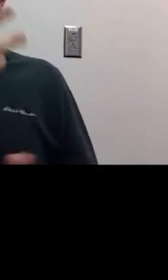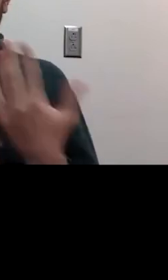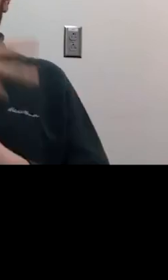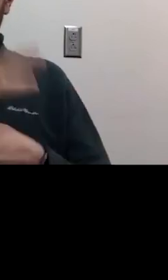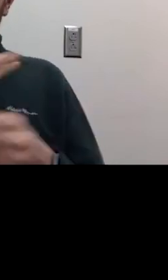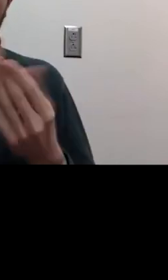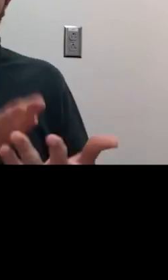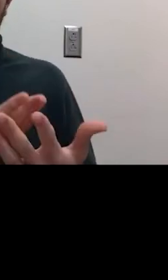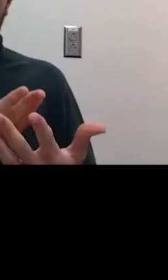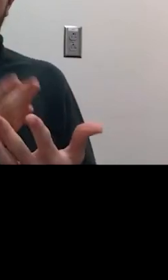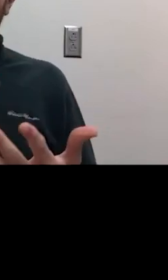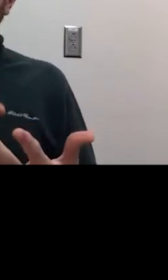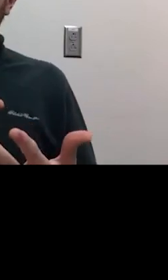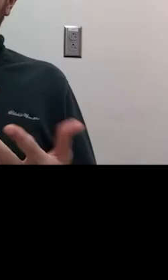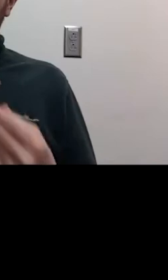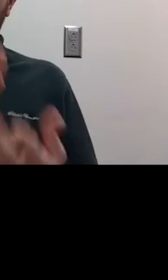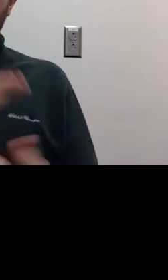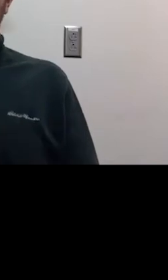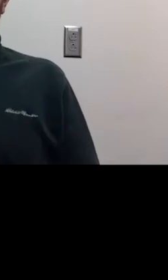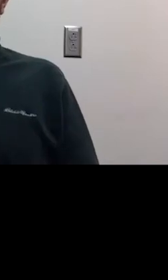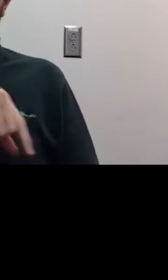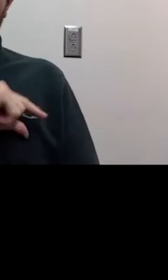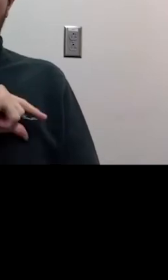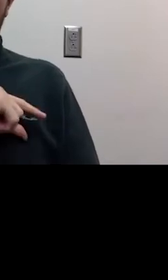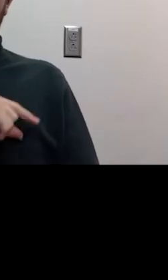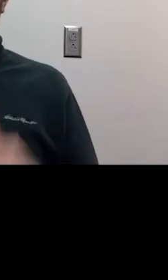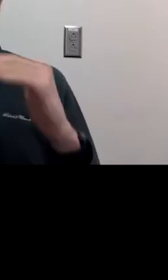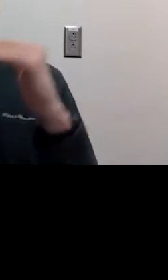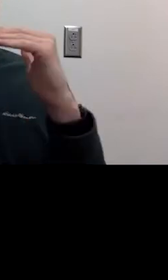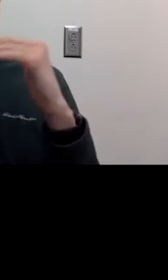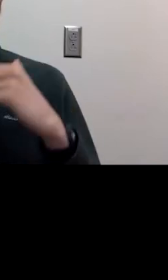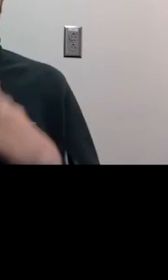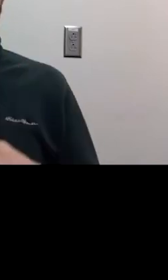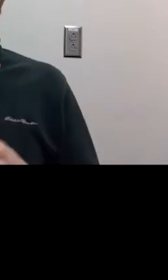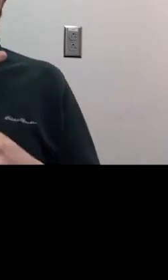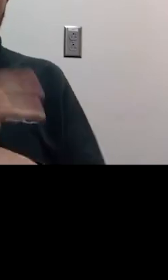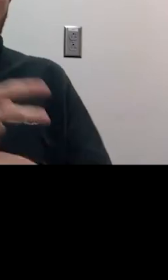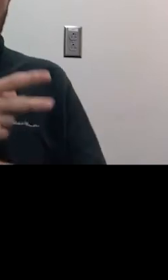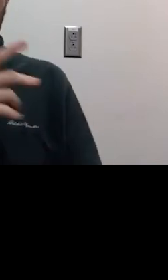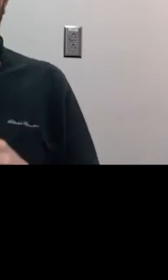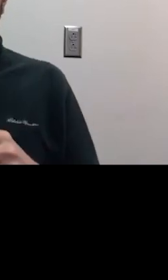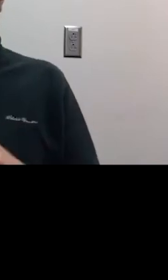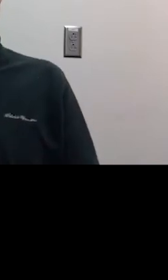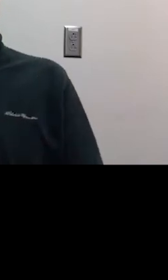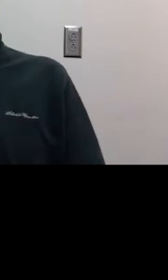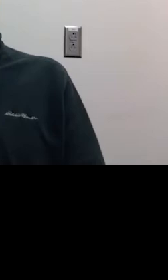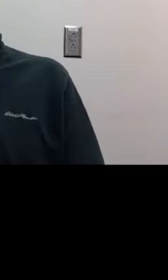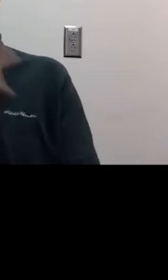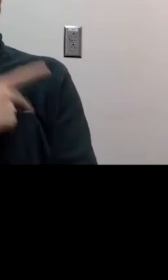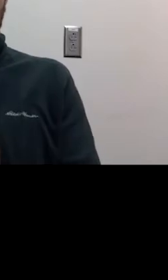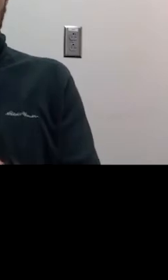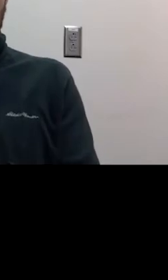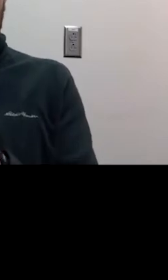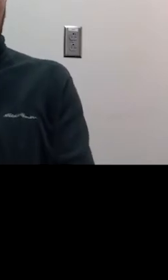providing really high quality, equitable care with treating patients with dignity and respect. And then we can do these